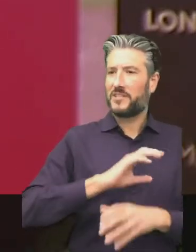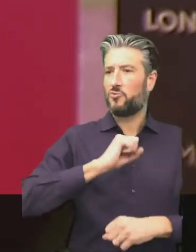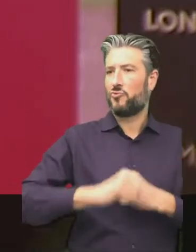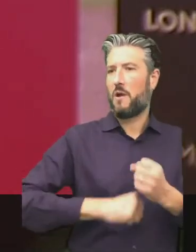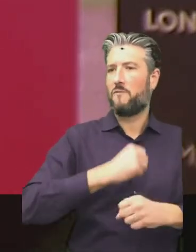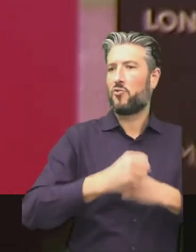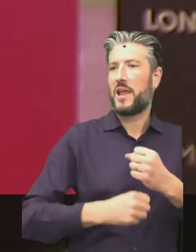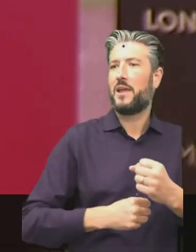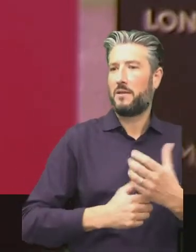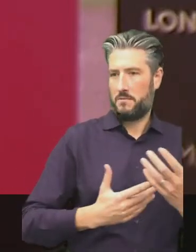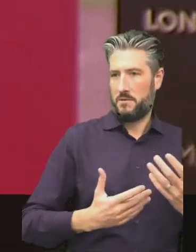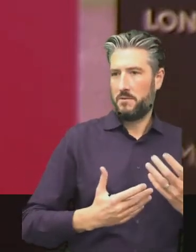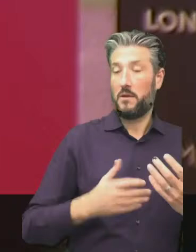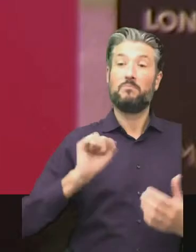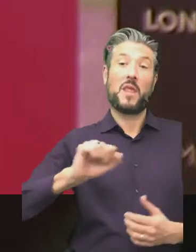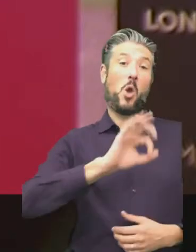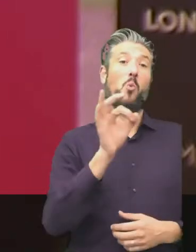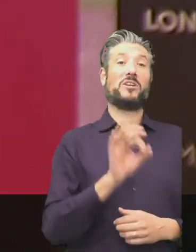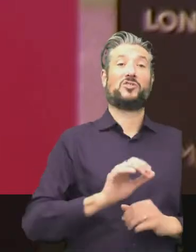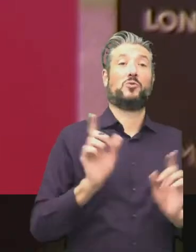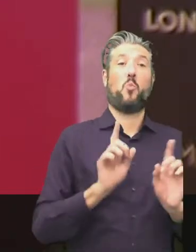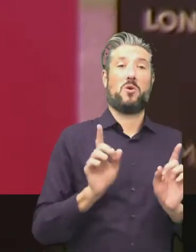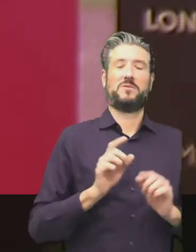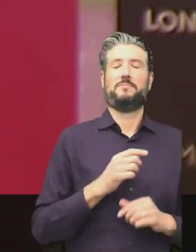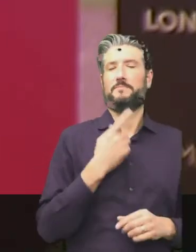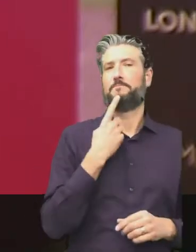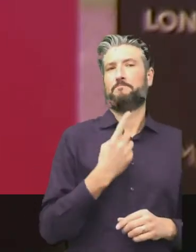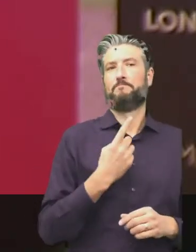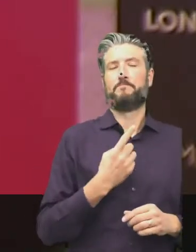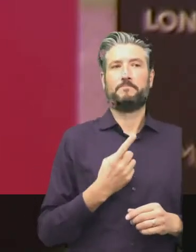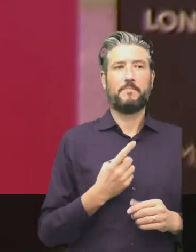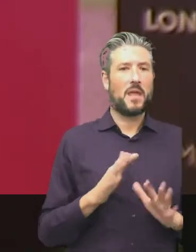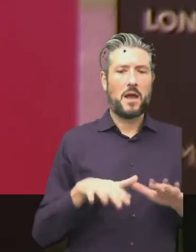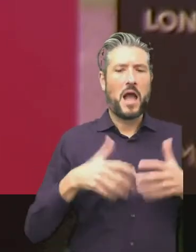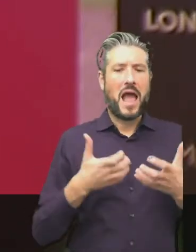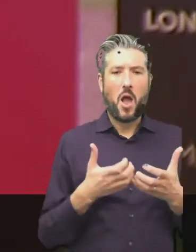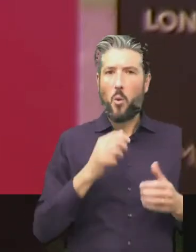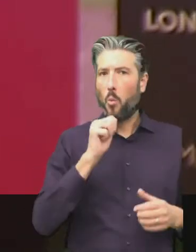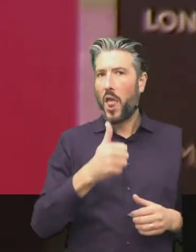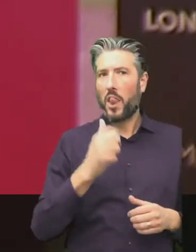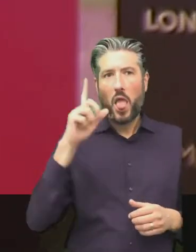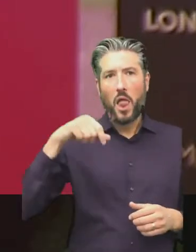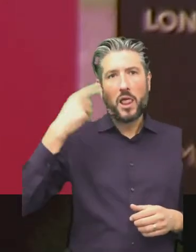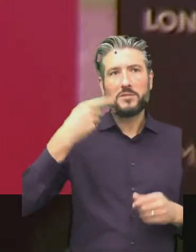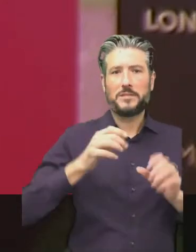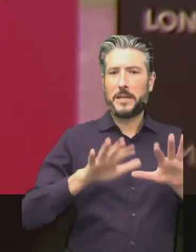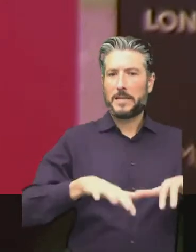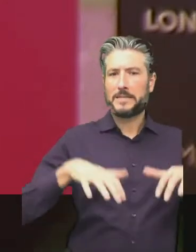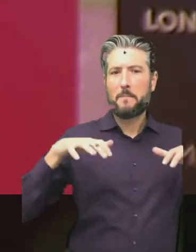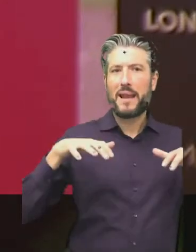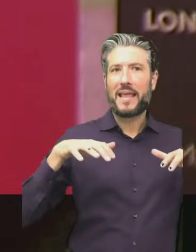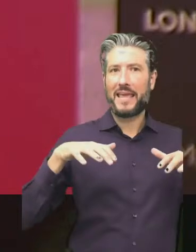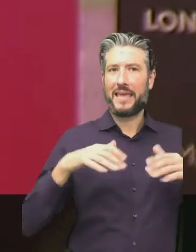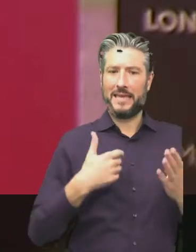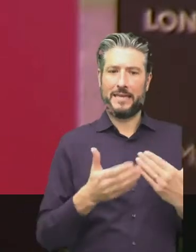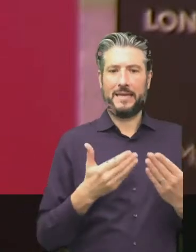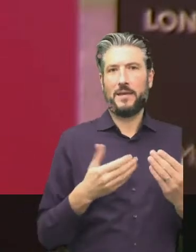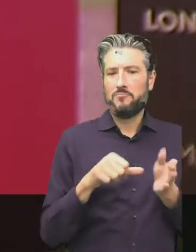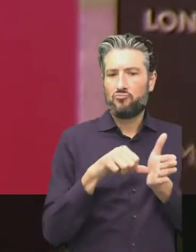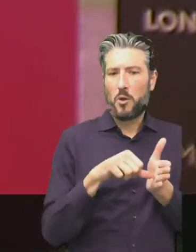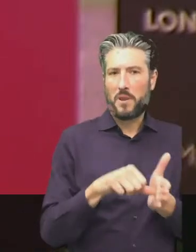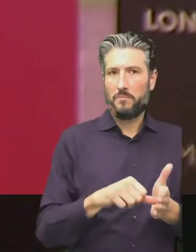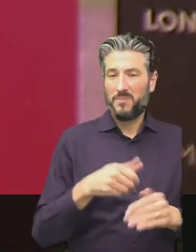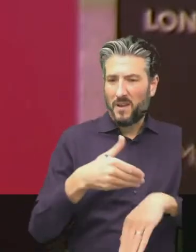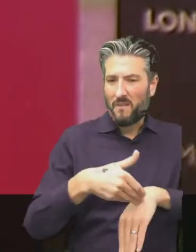asks, how do the Mayor and London Assembly plan to address issues affecting young Londoners as a result